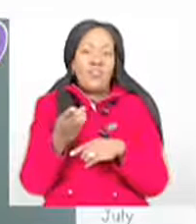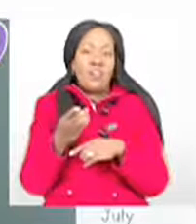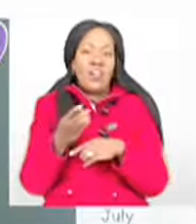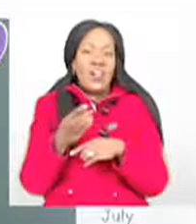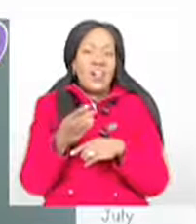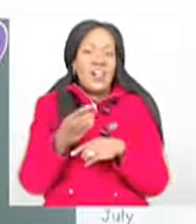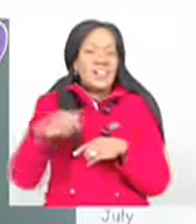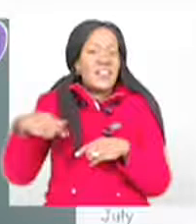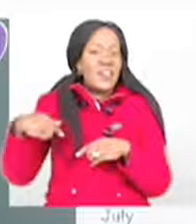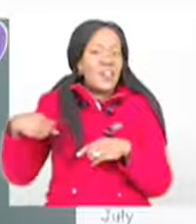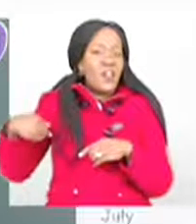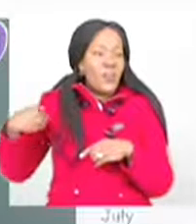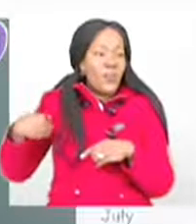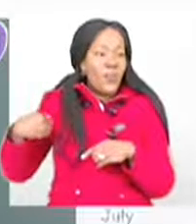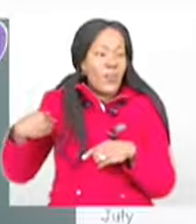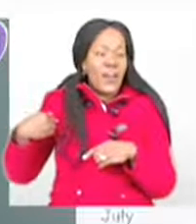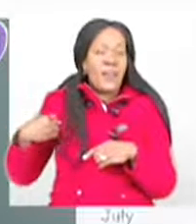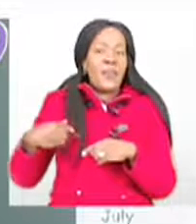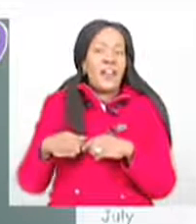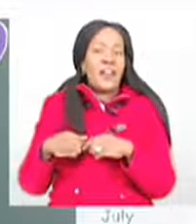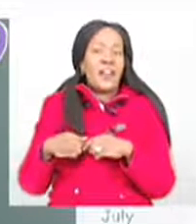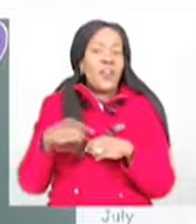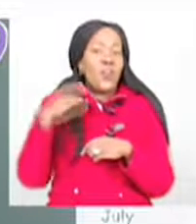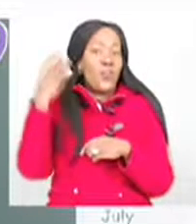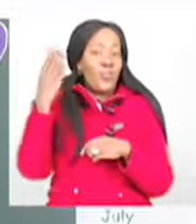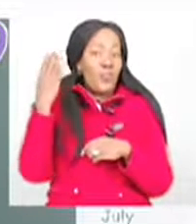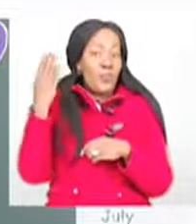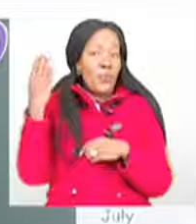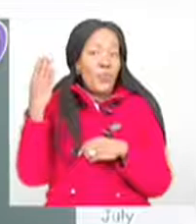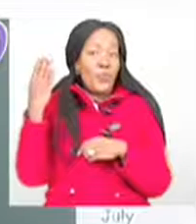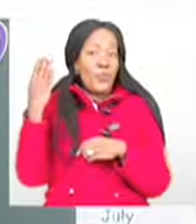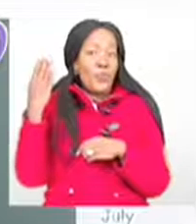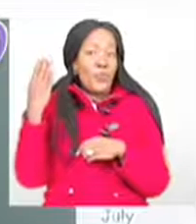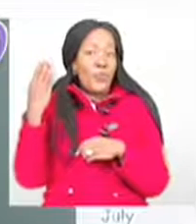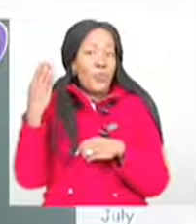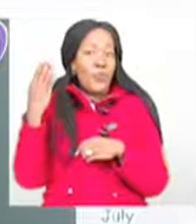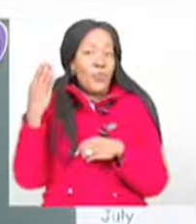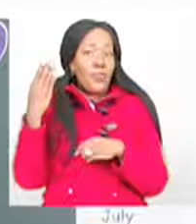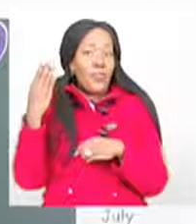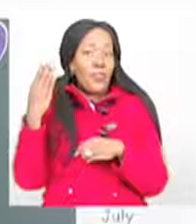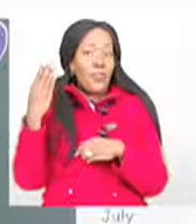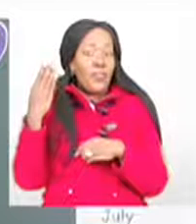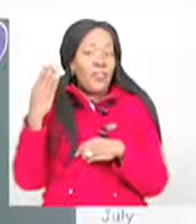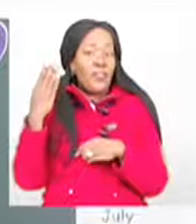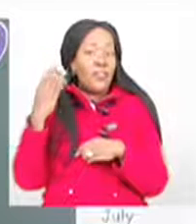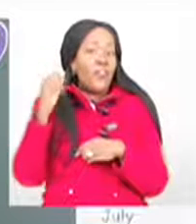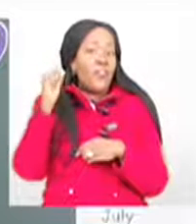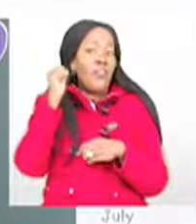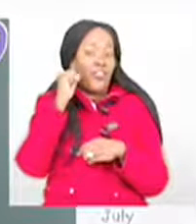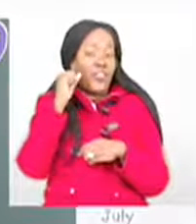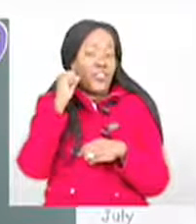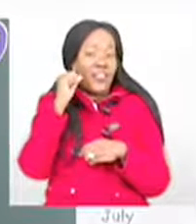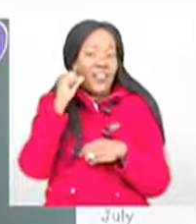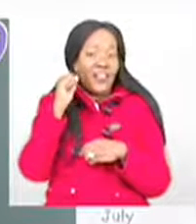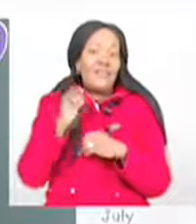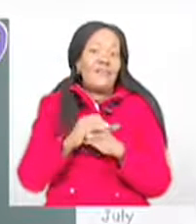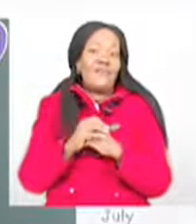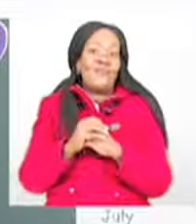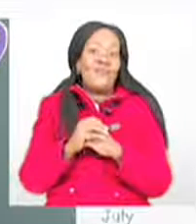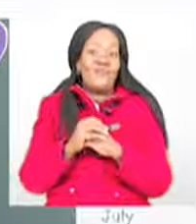the white mug, the blue mug, or the yellow